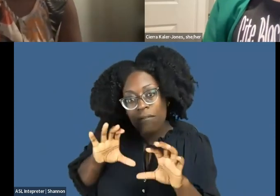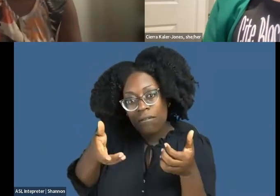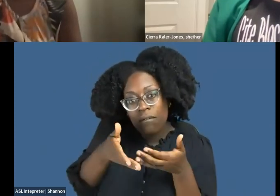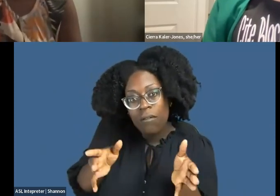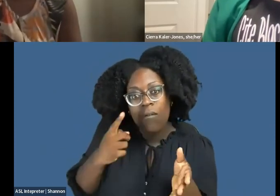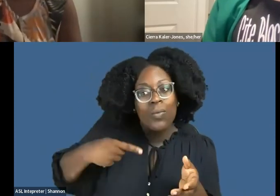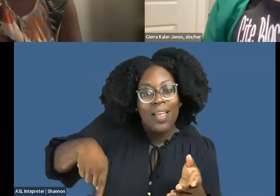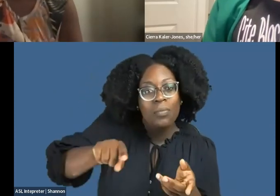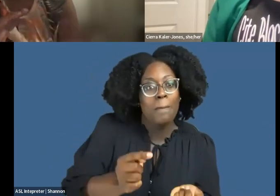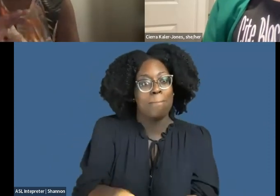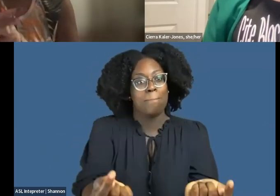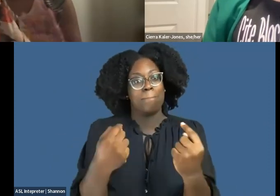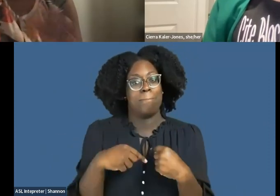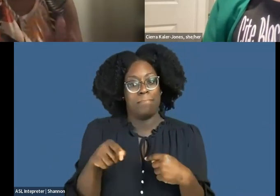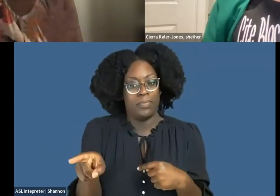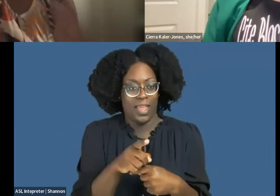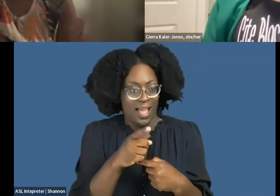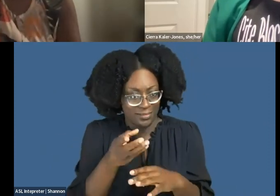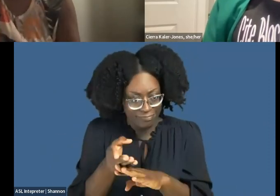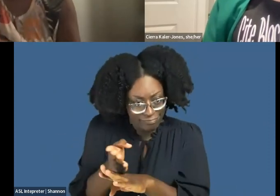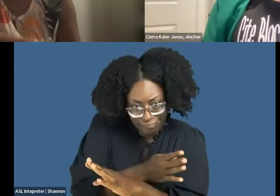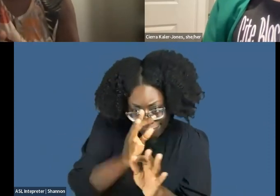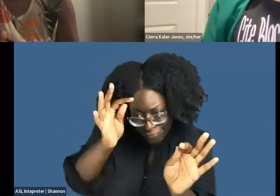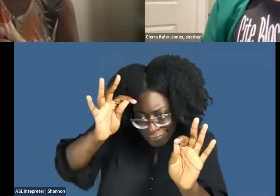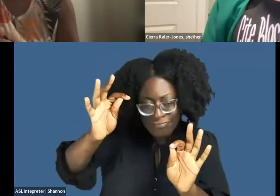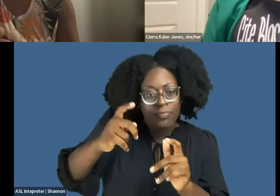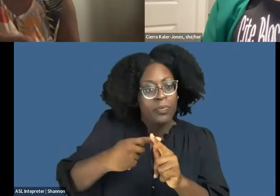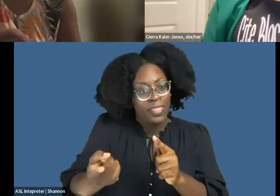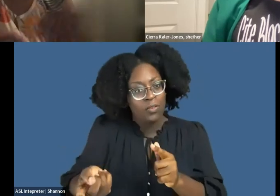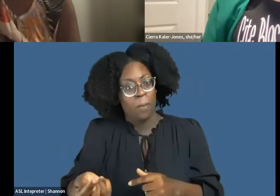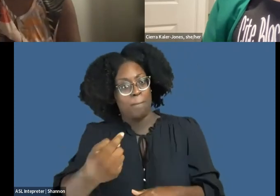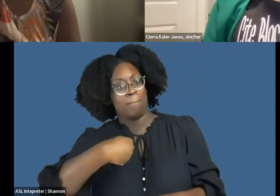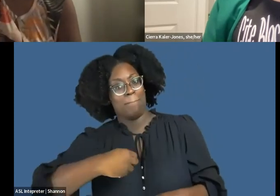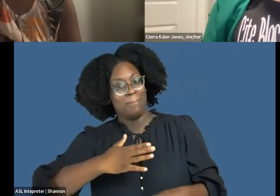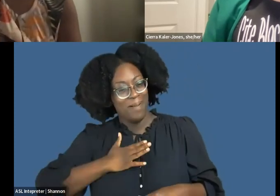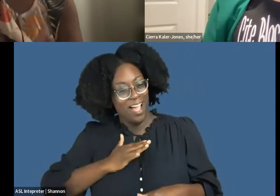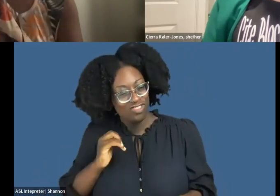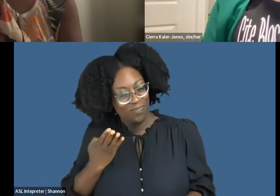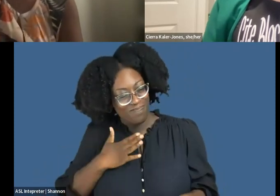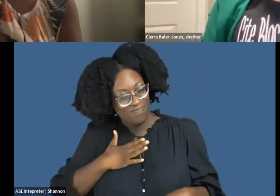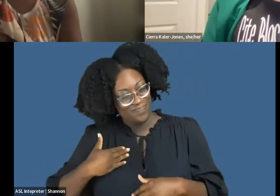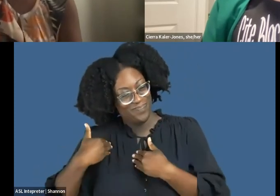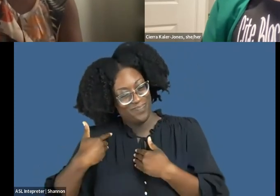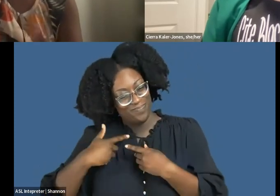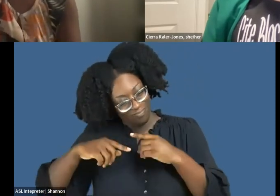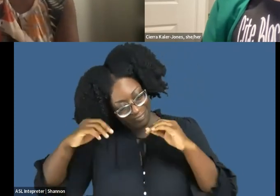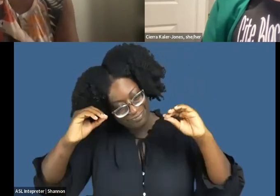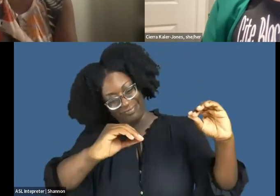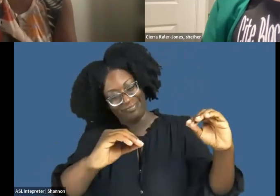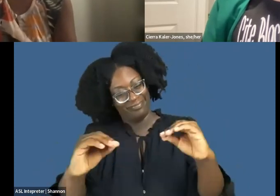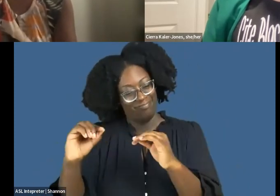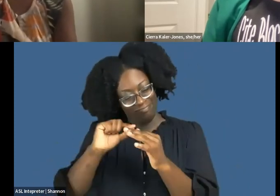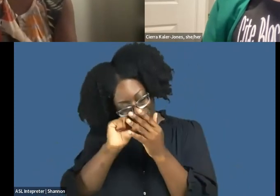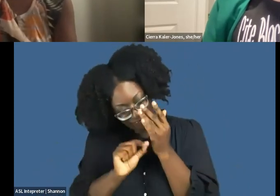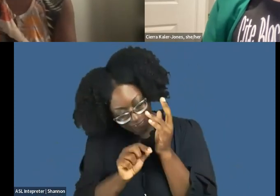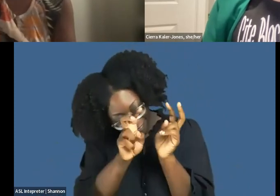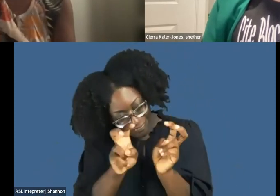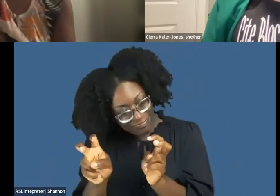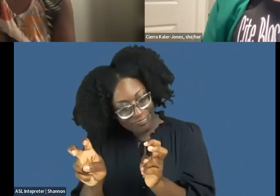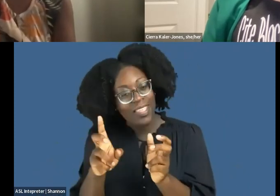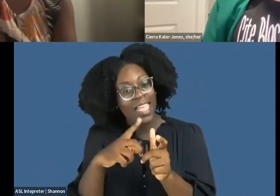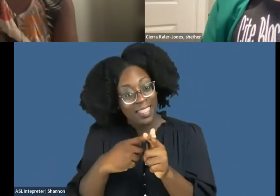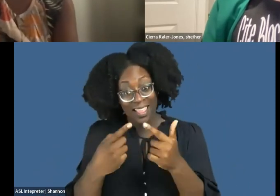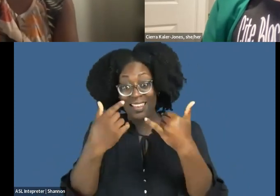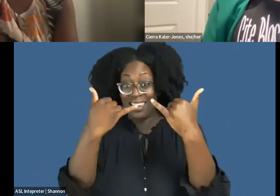to teach you this, right? People always say, it's not my job. It actually is my job. But once you know, you have a responsibility to those around